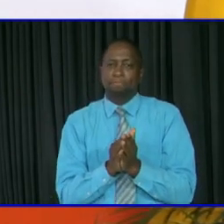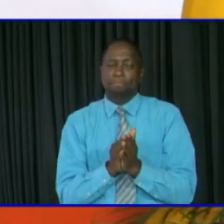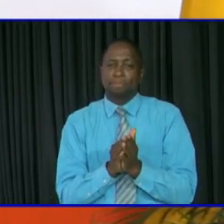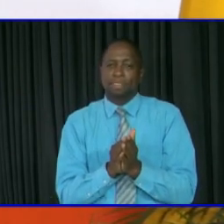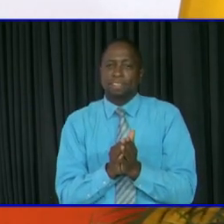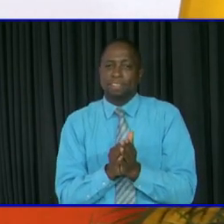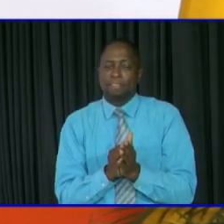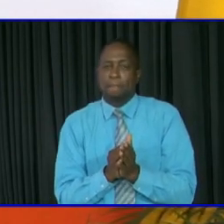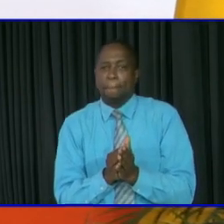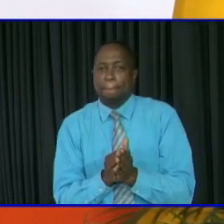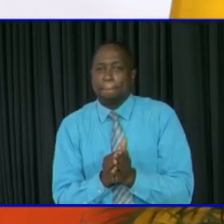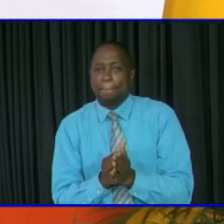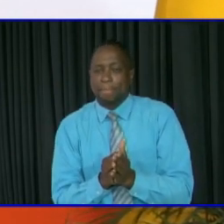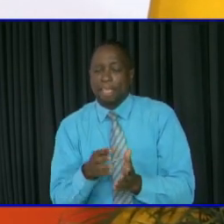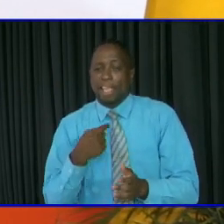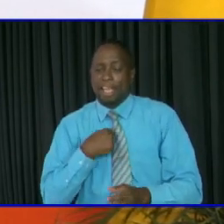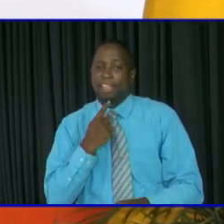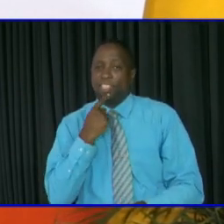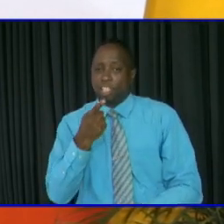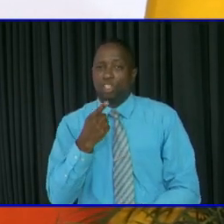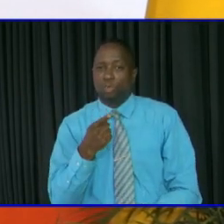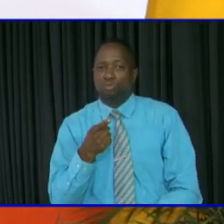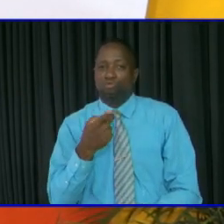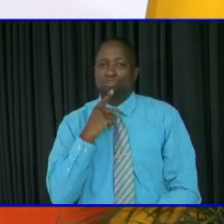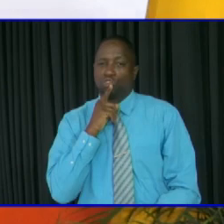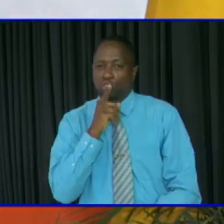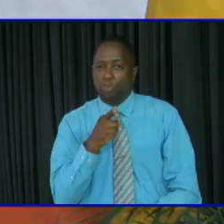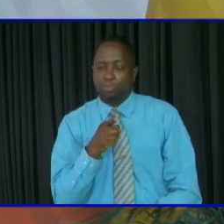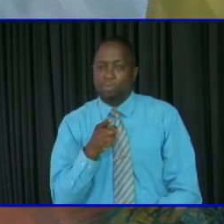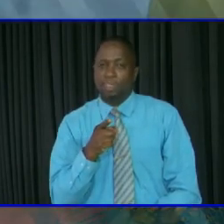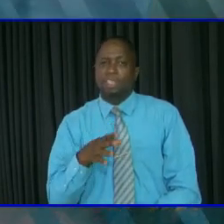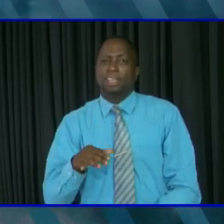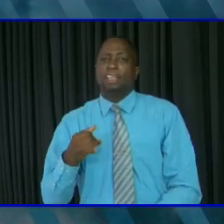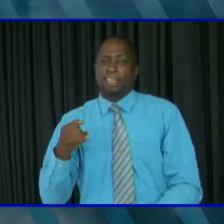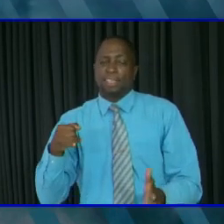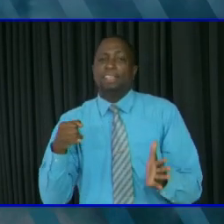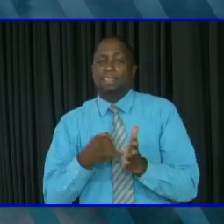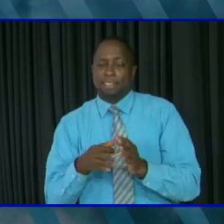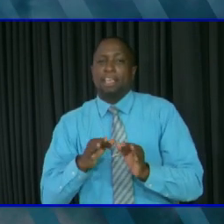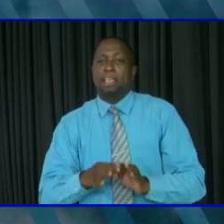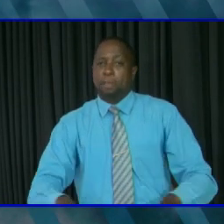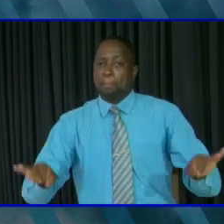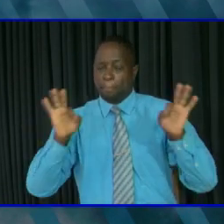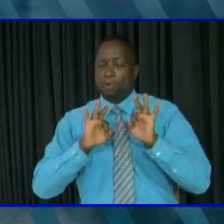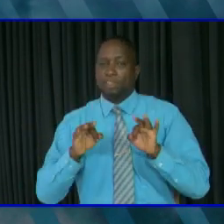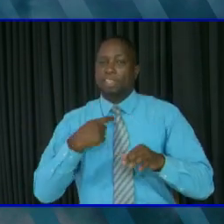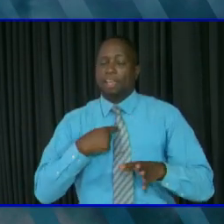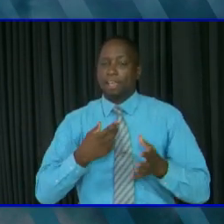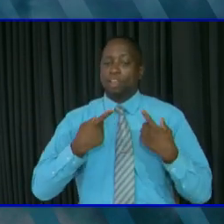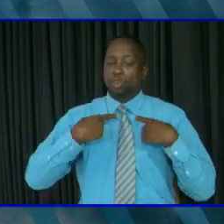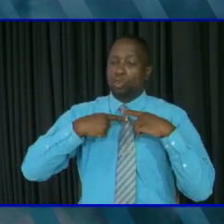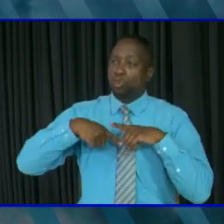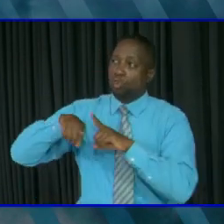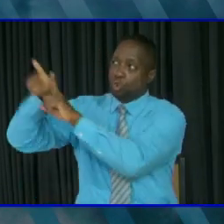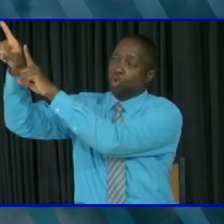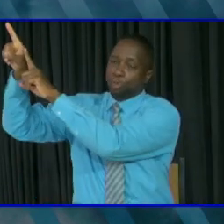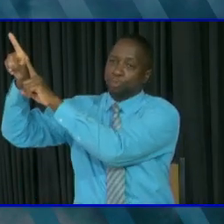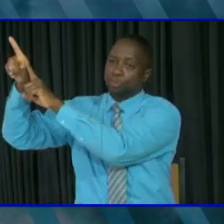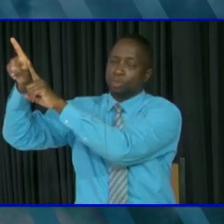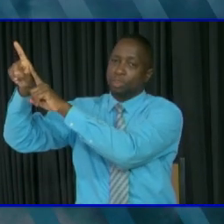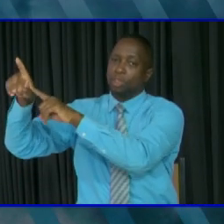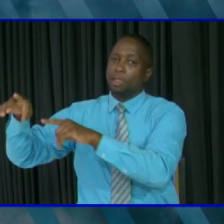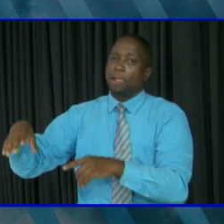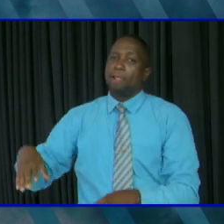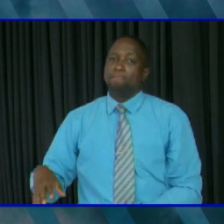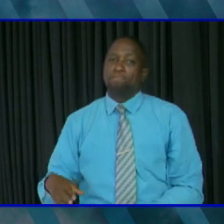"Nevertheless, I tell you the truth, it is expedient for you that I go away. For if I go not away, the Comforter will